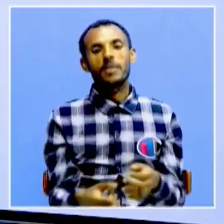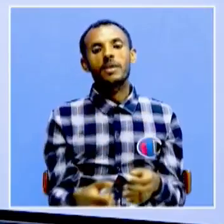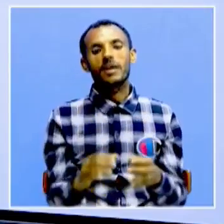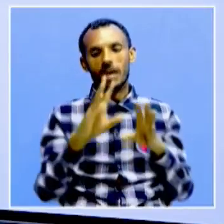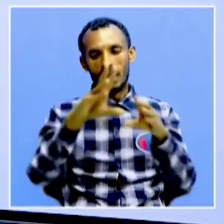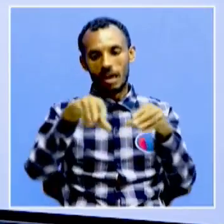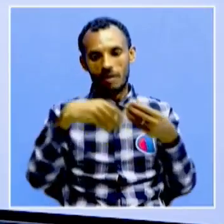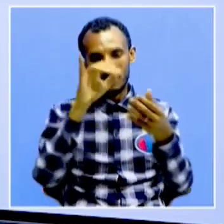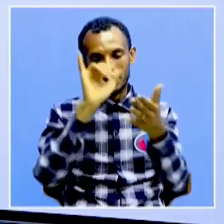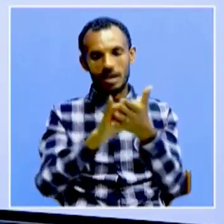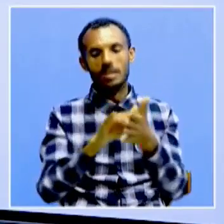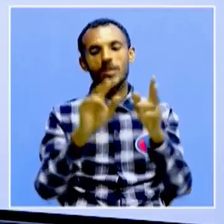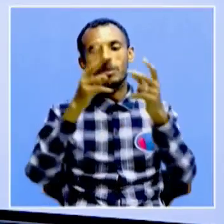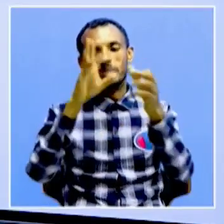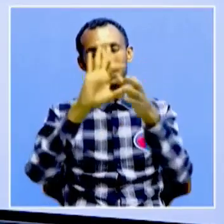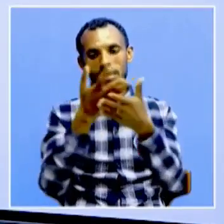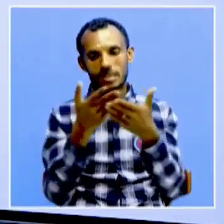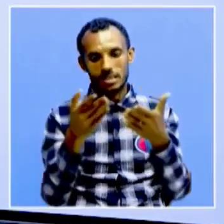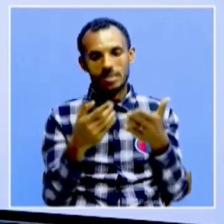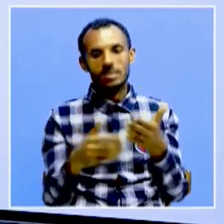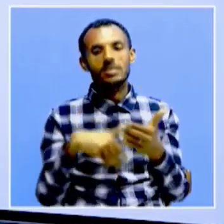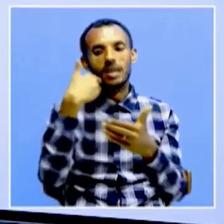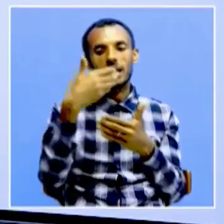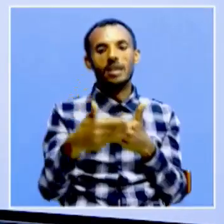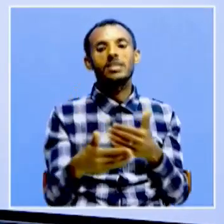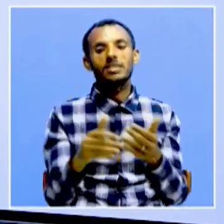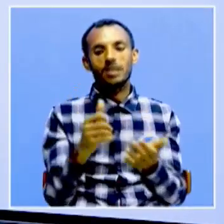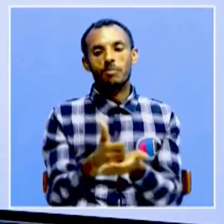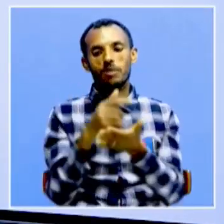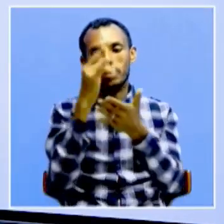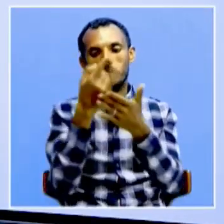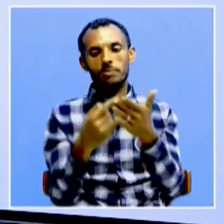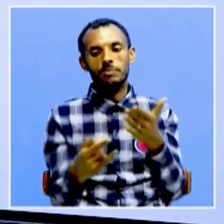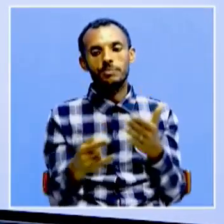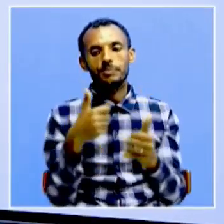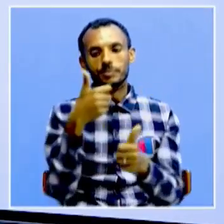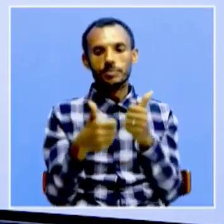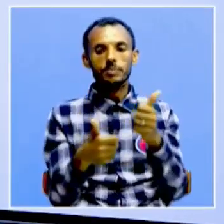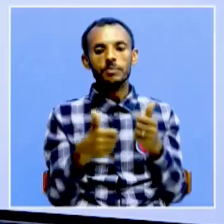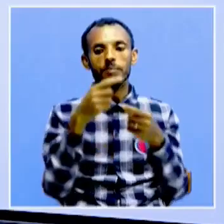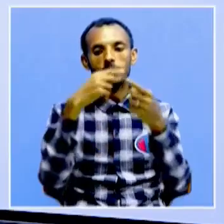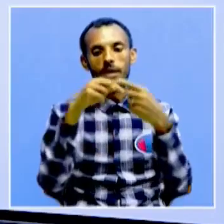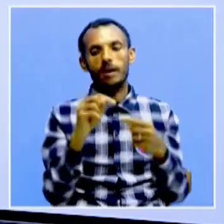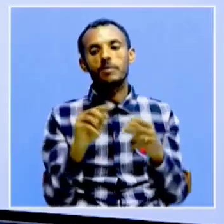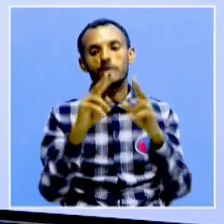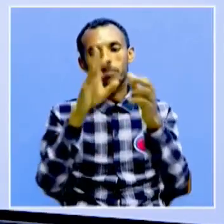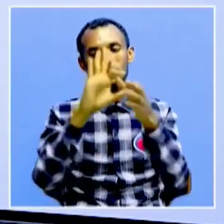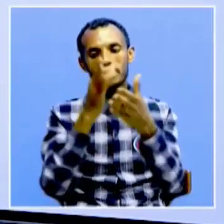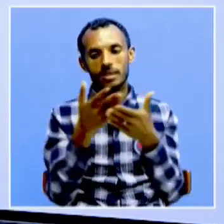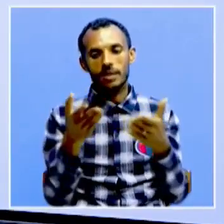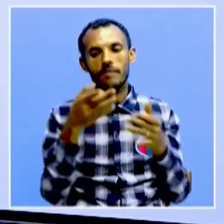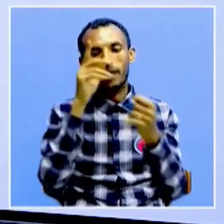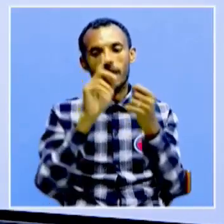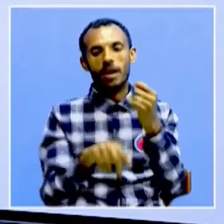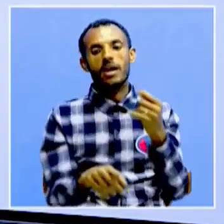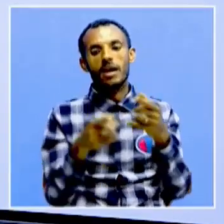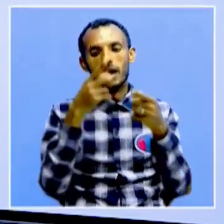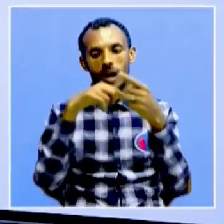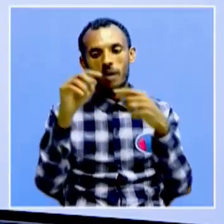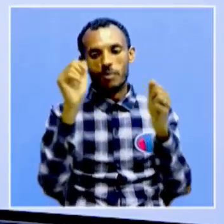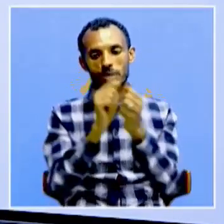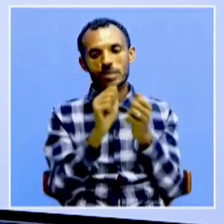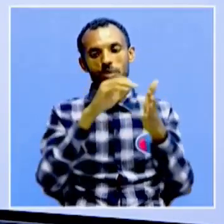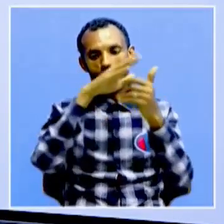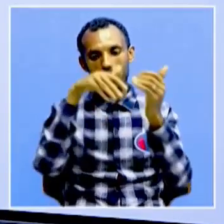Give that as a topic sentence, and then give supporting details which can strengthen your topic. And finally, come up to